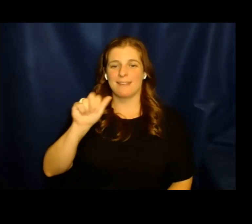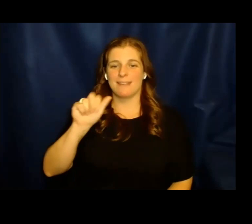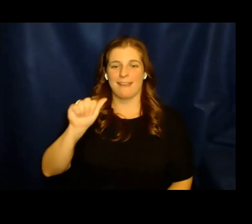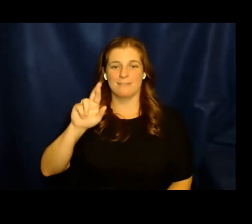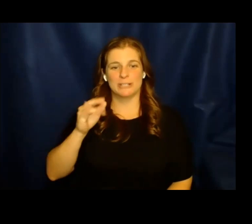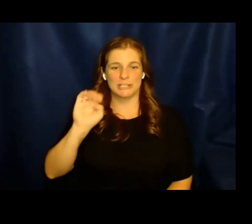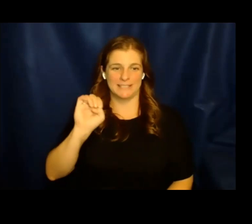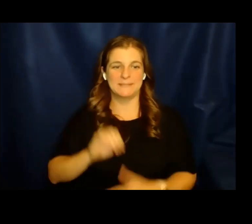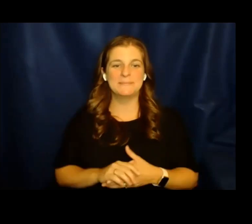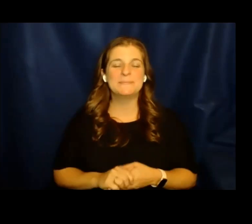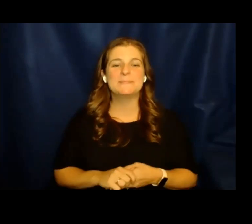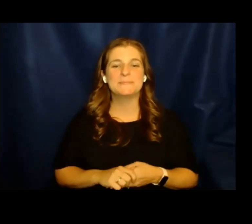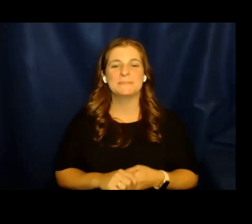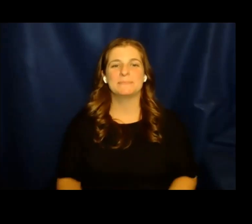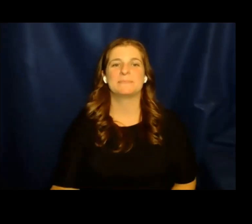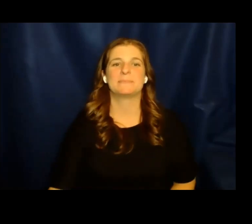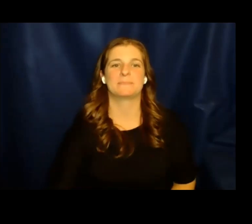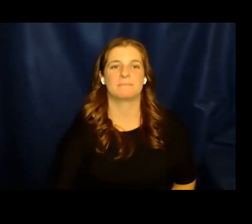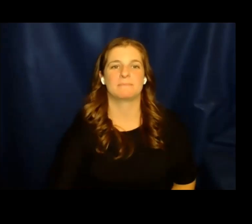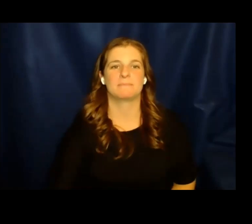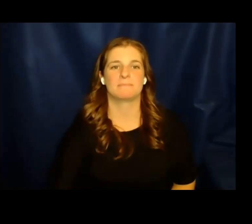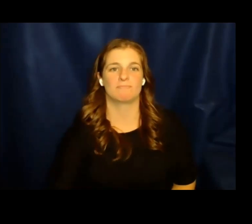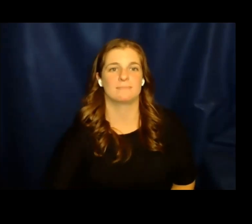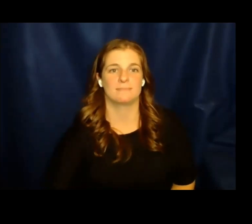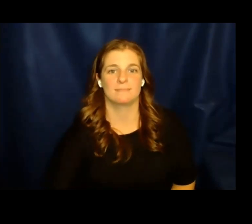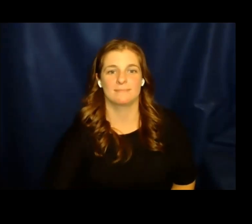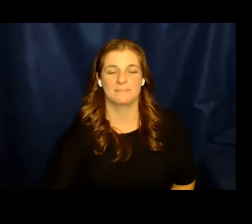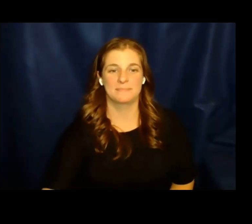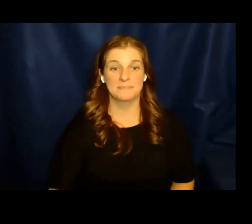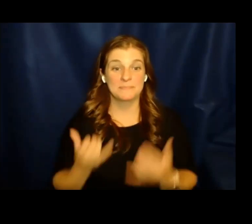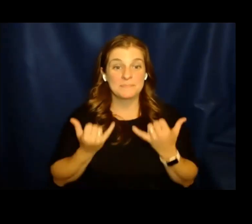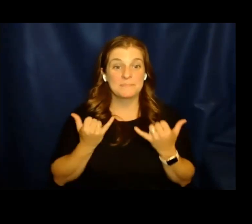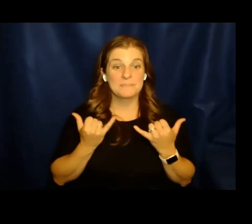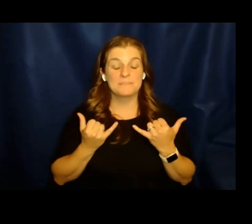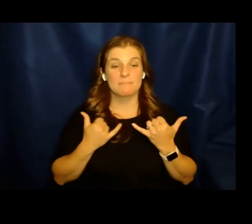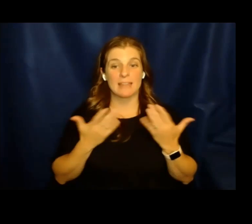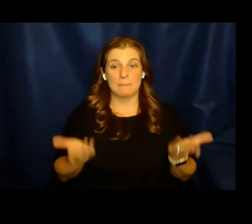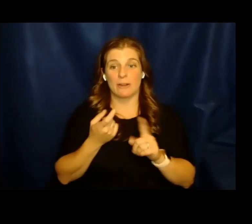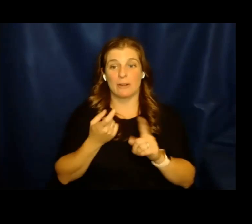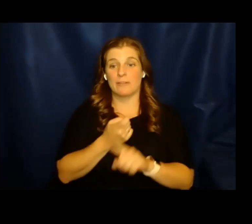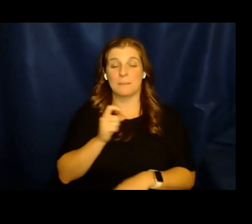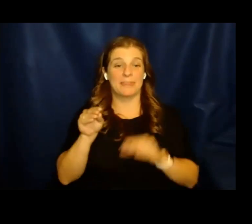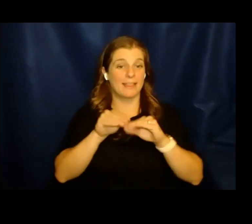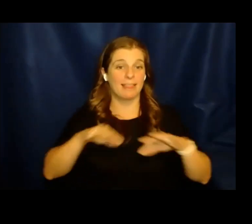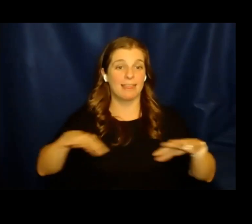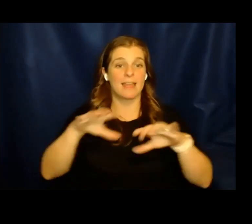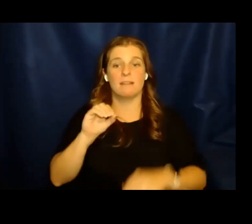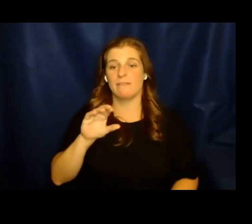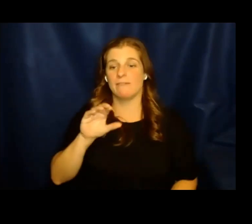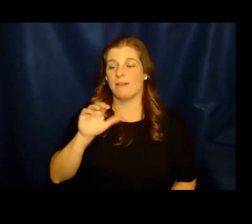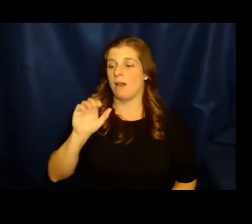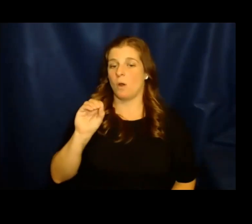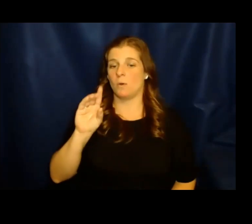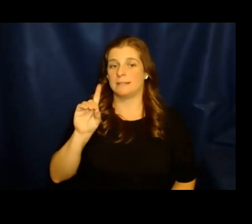I am coming to you today from the land of the Odawa, Ojibwe,